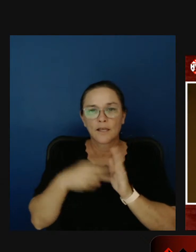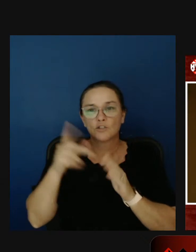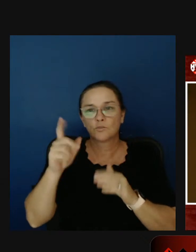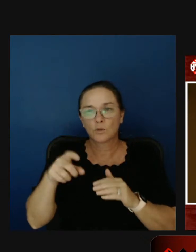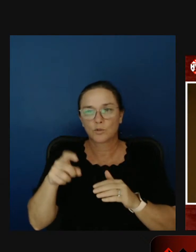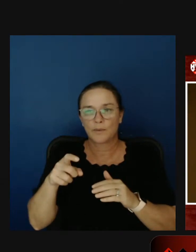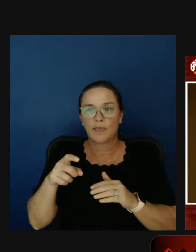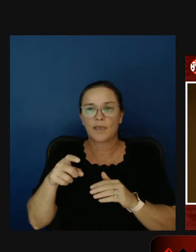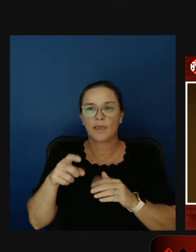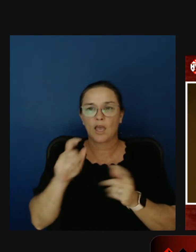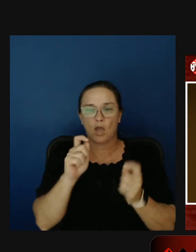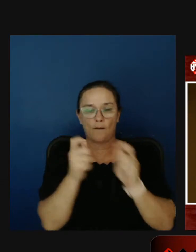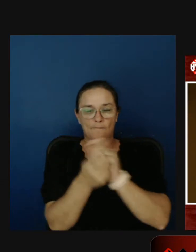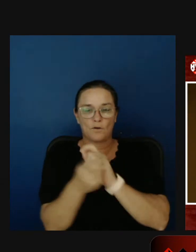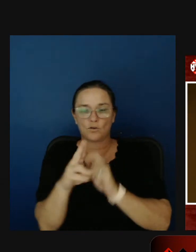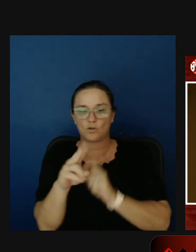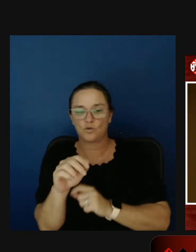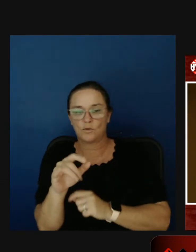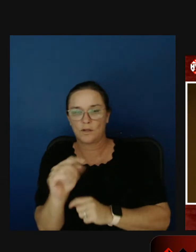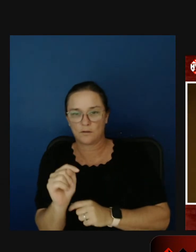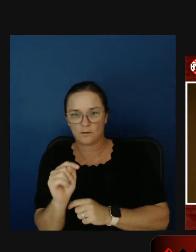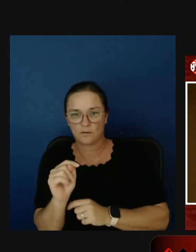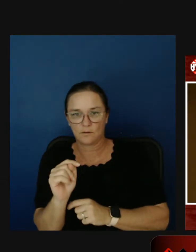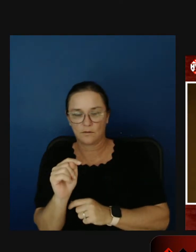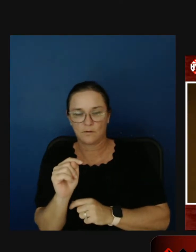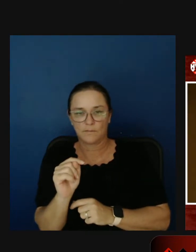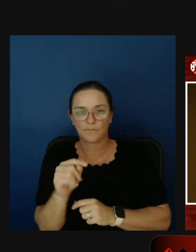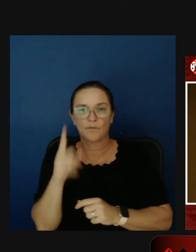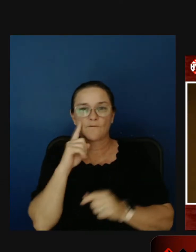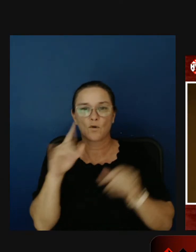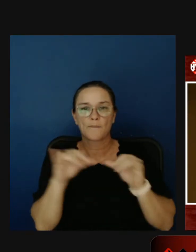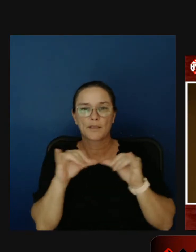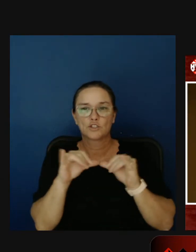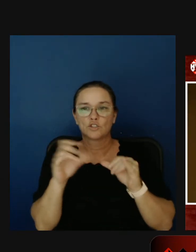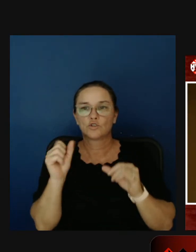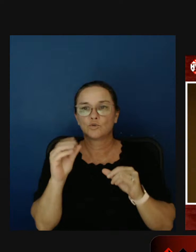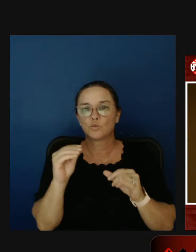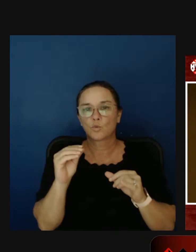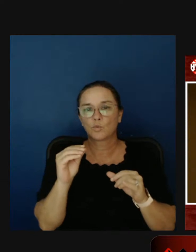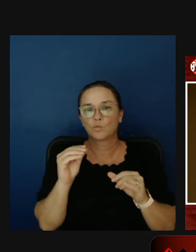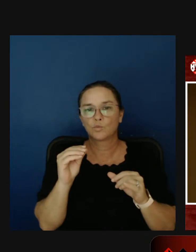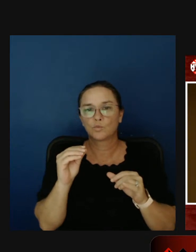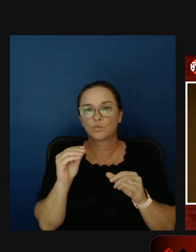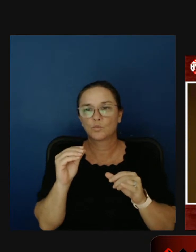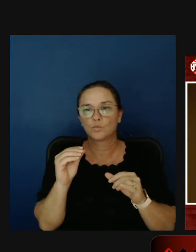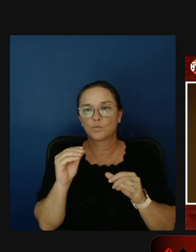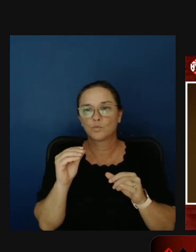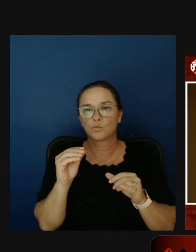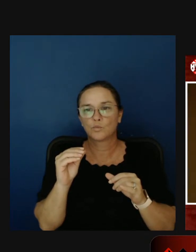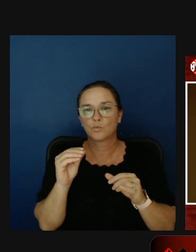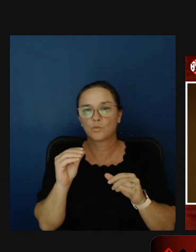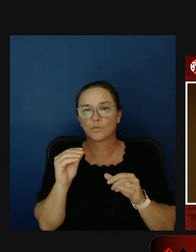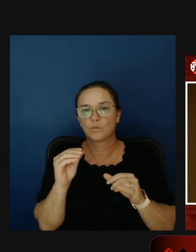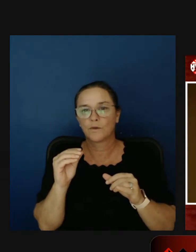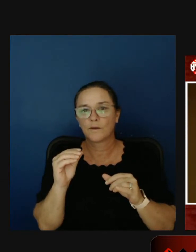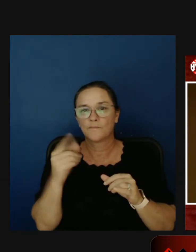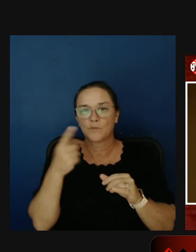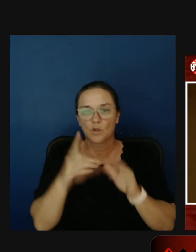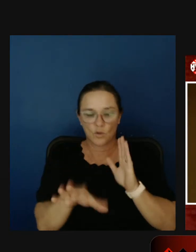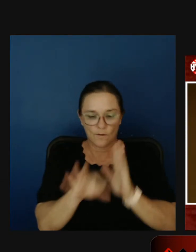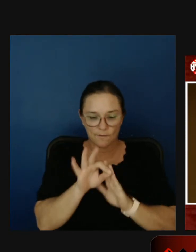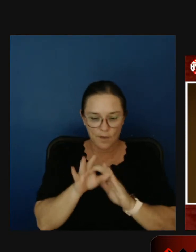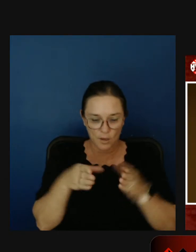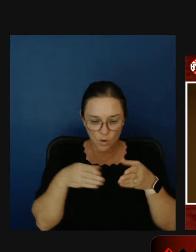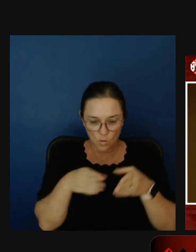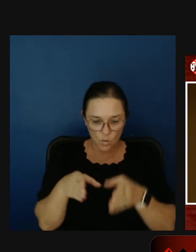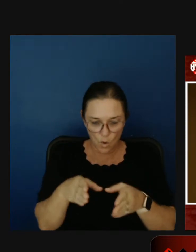a conversion unit for your measure. So say what I put down here, you find a road and you measure it on your map and